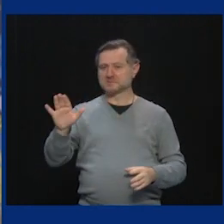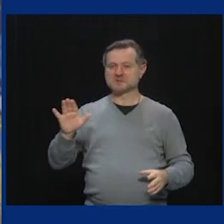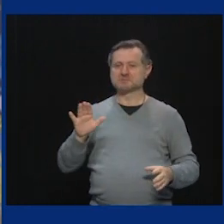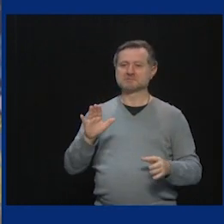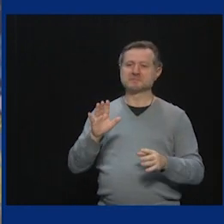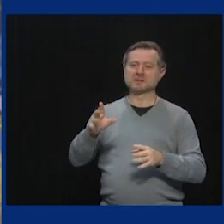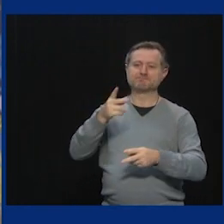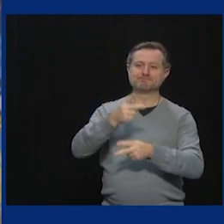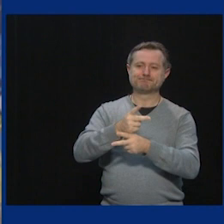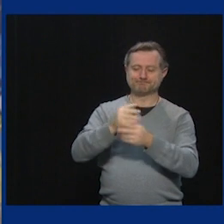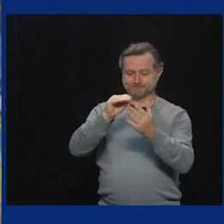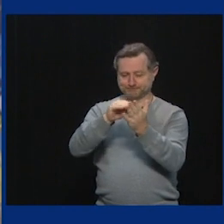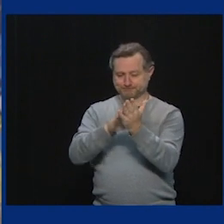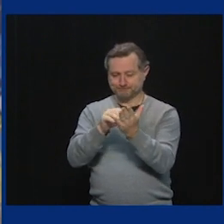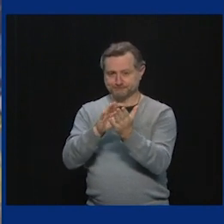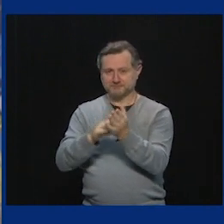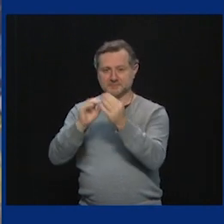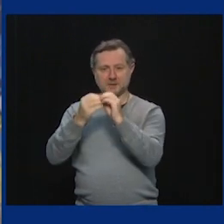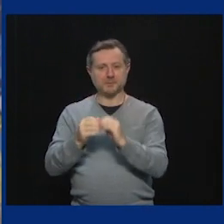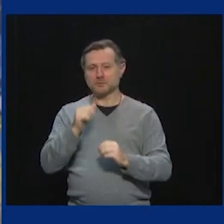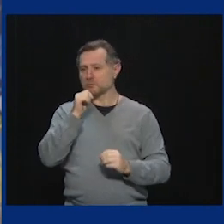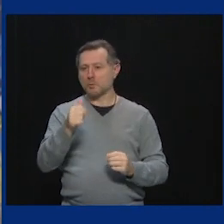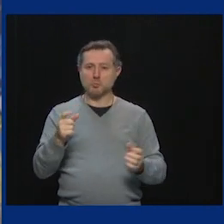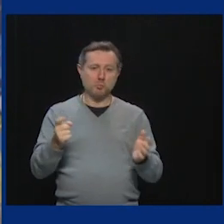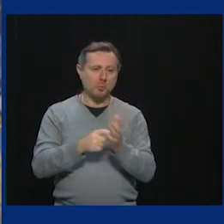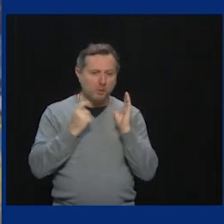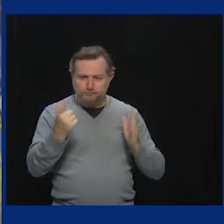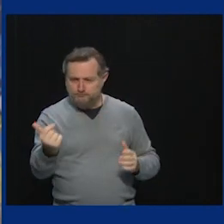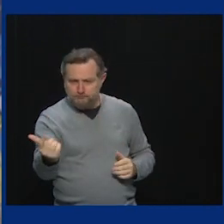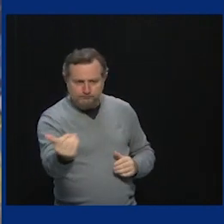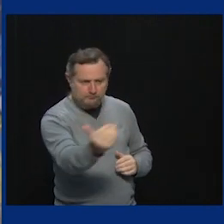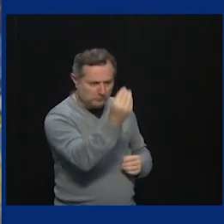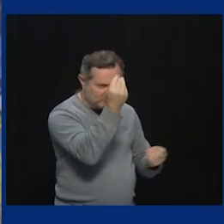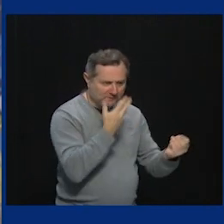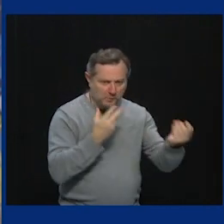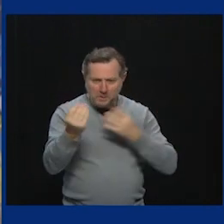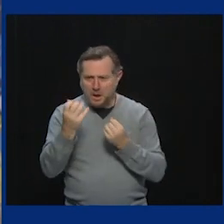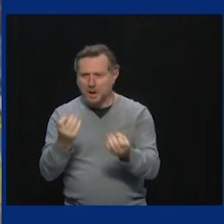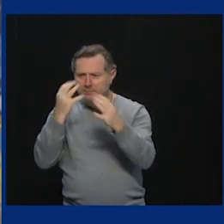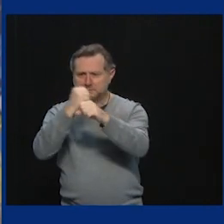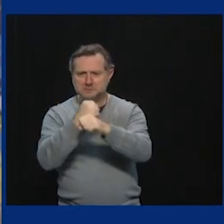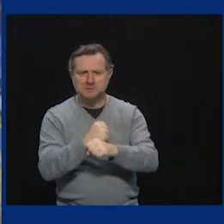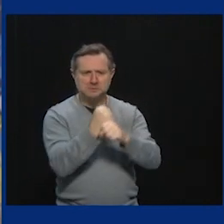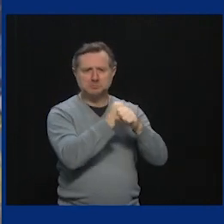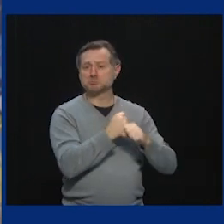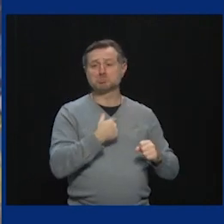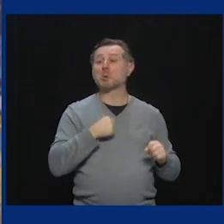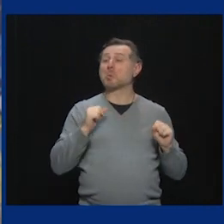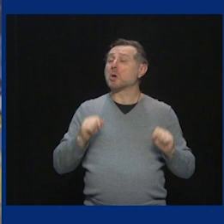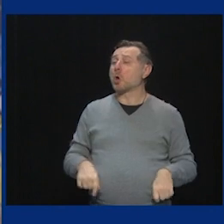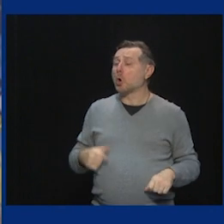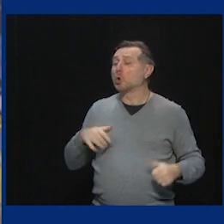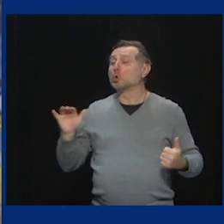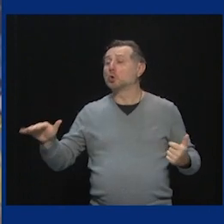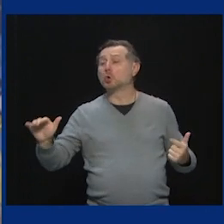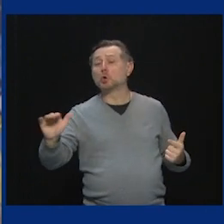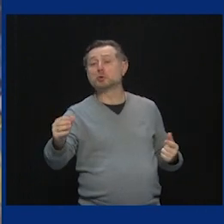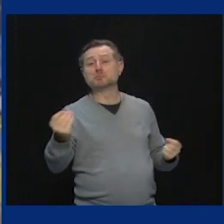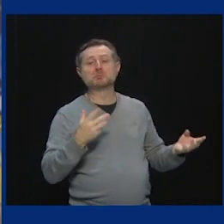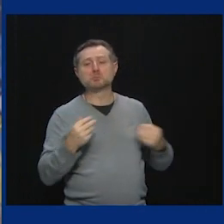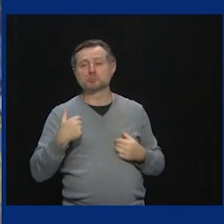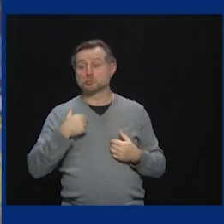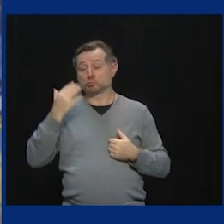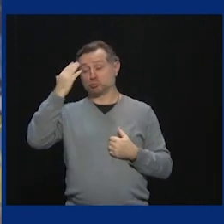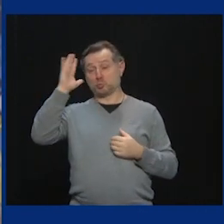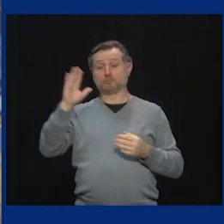to report them to us, but we can do what we can to just ask people for that information. But we don't have a hard number. We only know the state